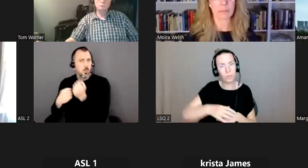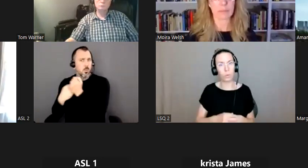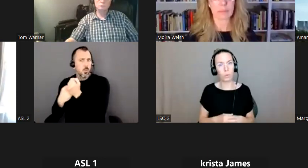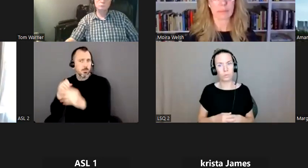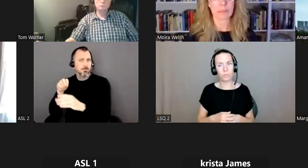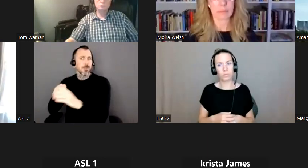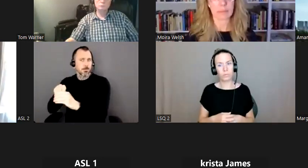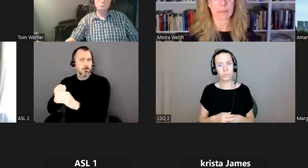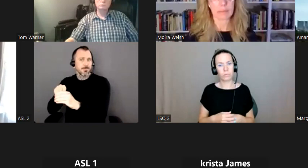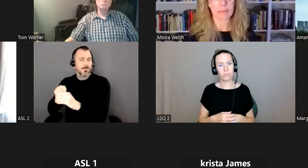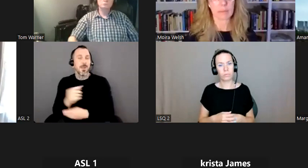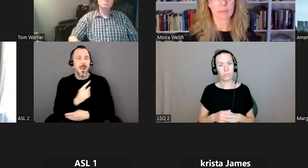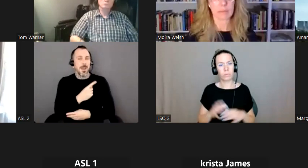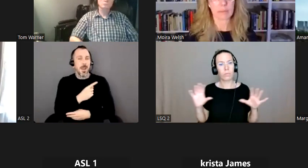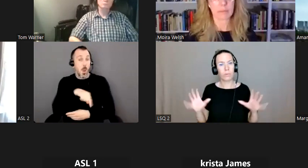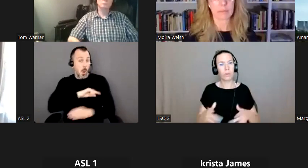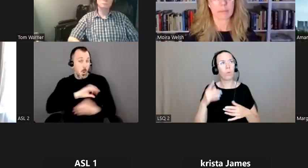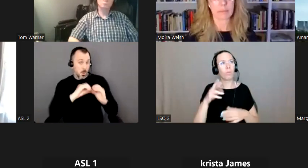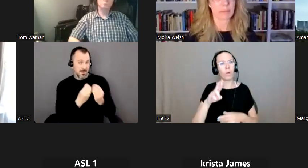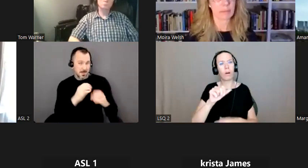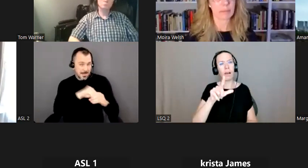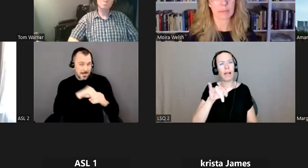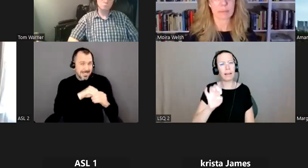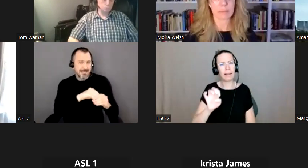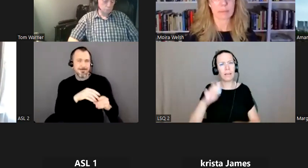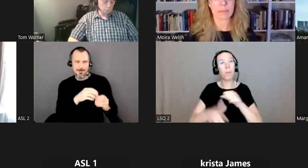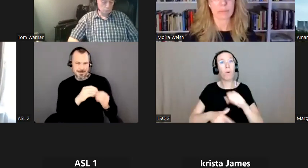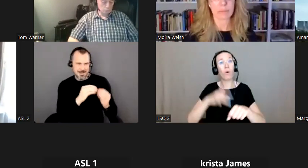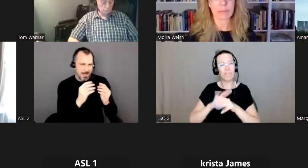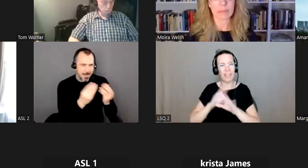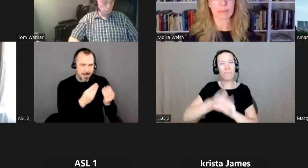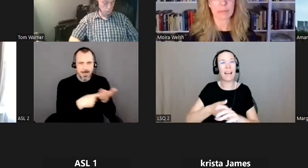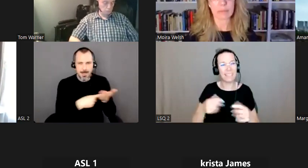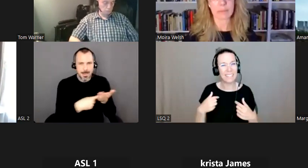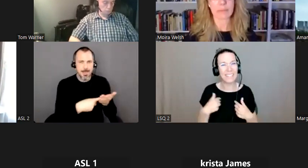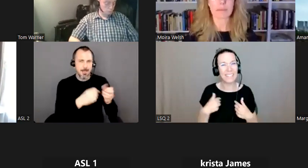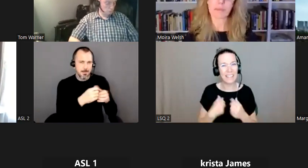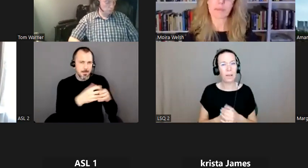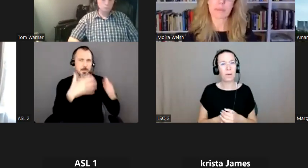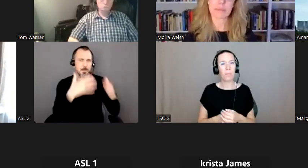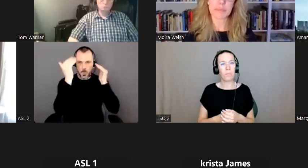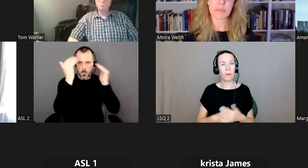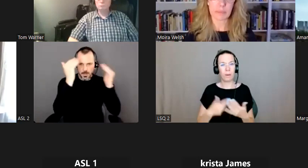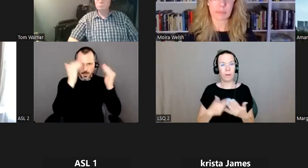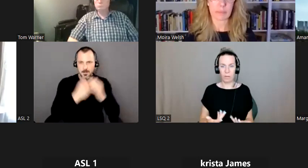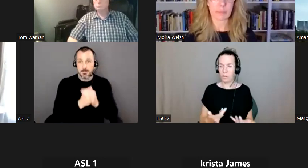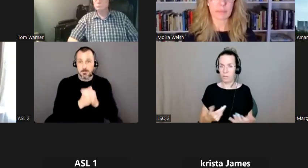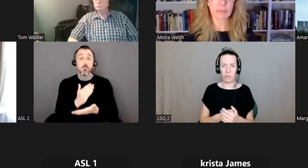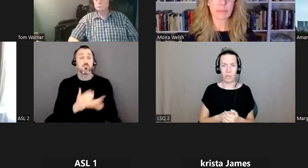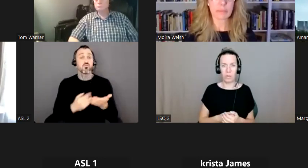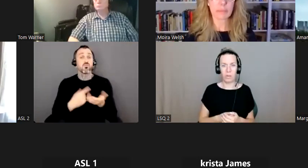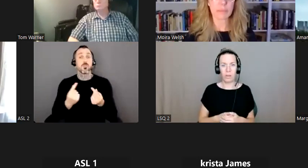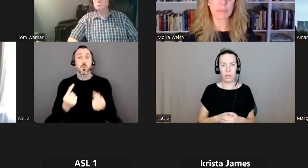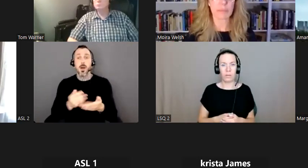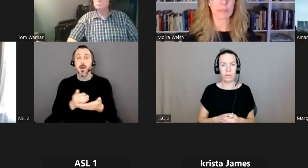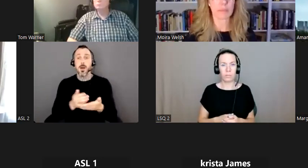own organization. So a couple of things that I'll speak later more about is, you know, right to age-friendly